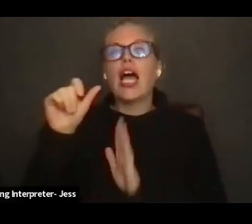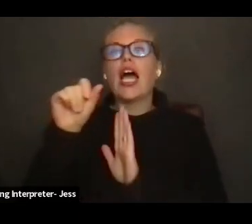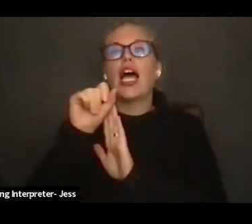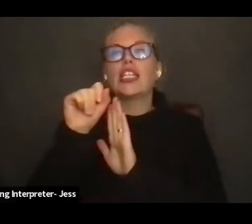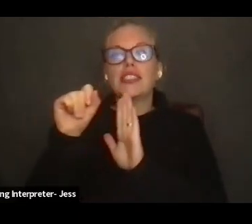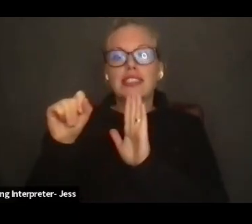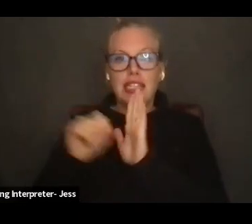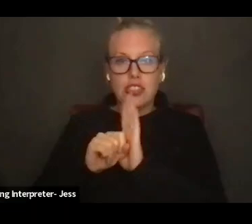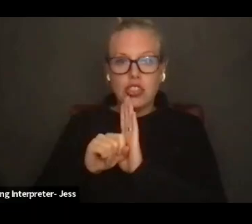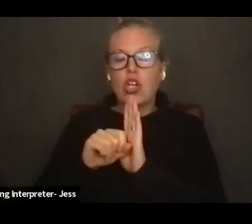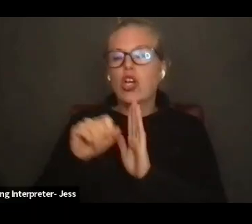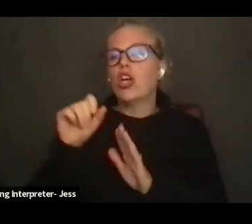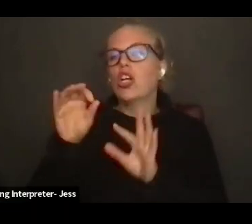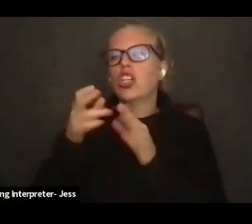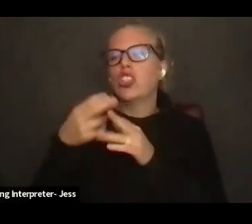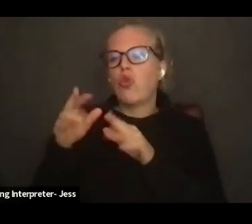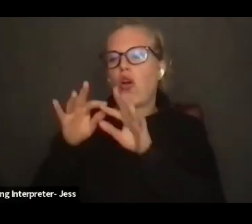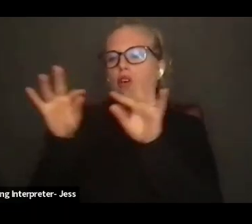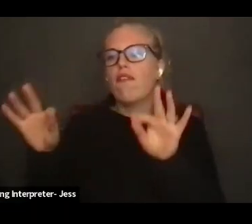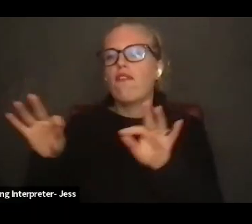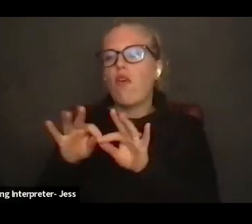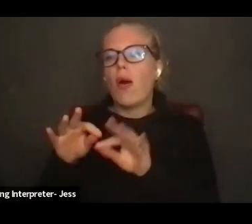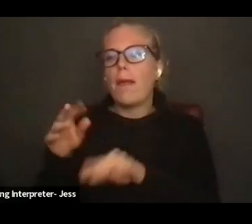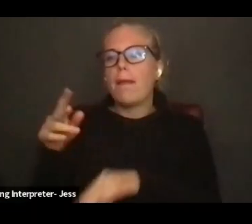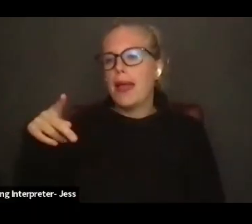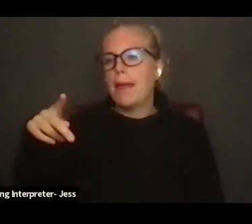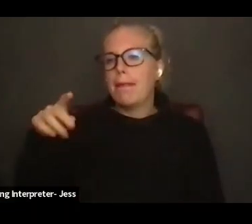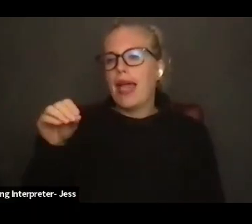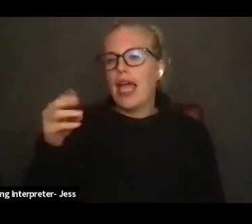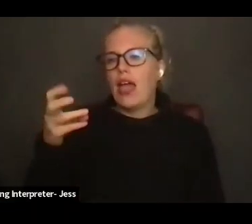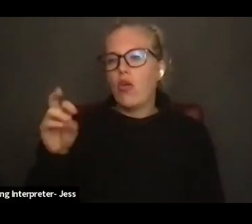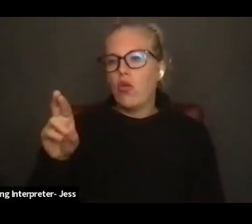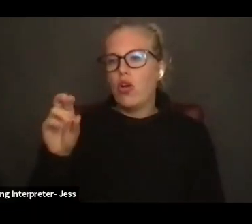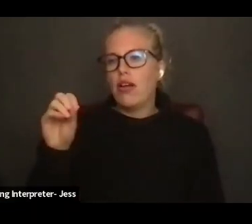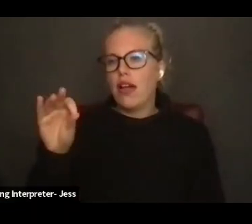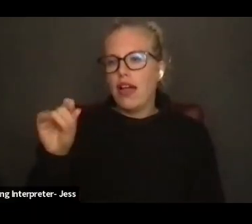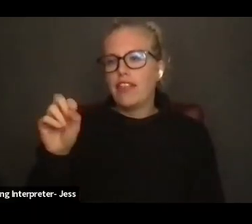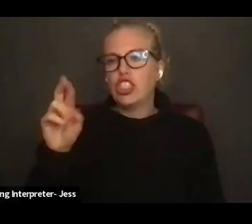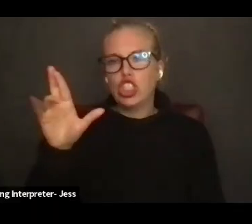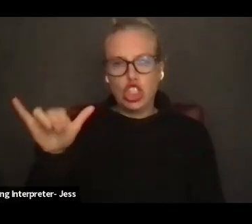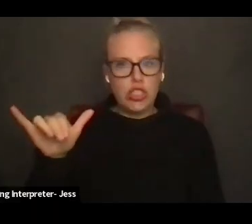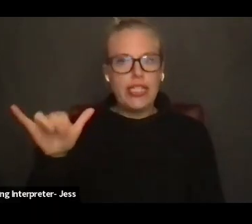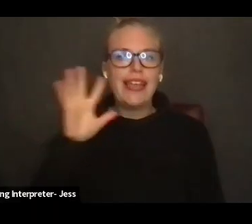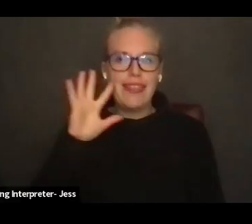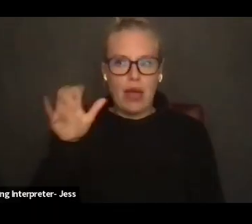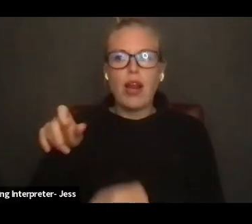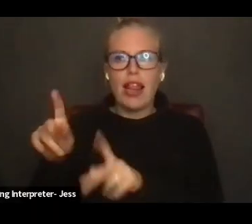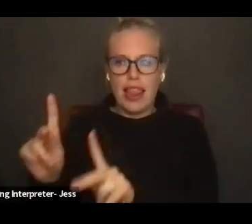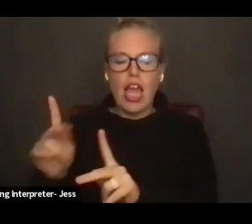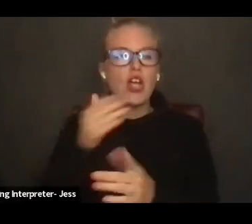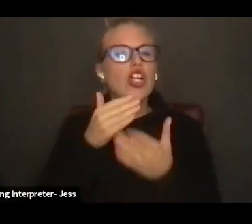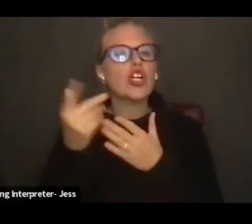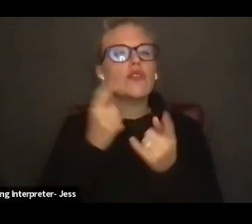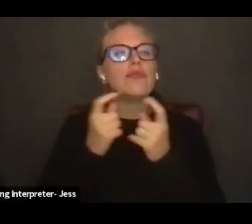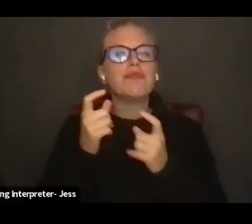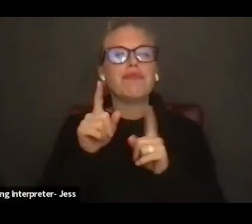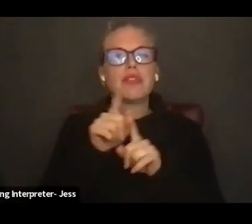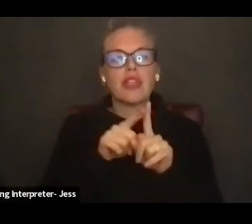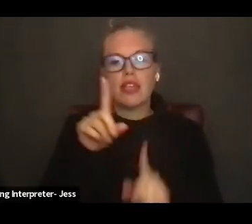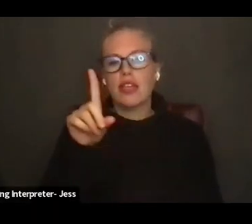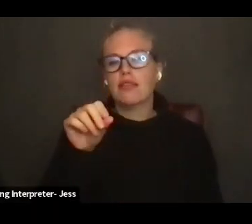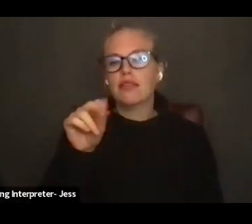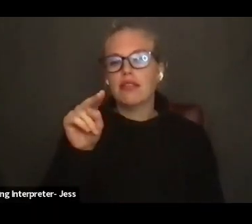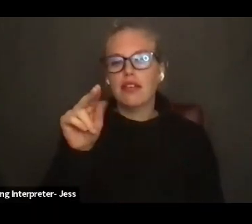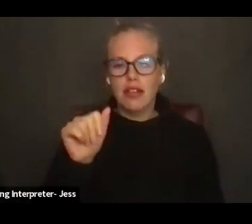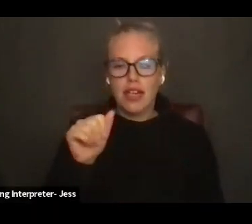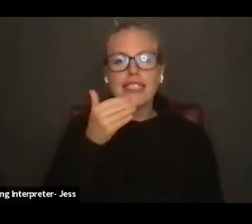attorney, that would allow them to take money out of your account. So good questions, everybody. And I do see that Donna also